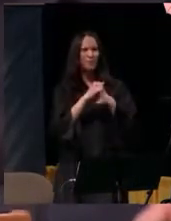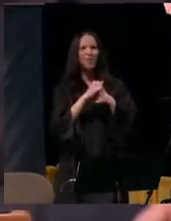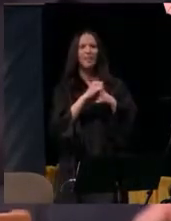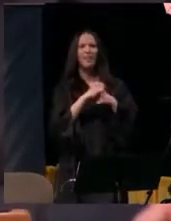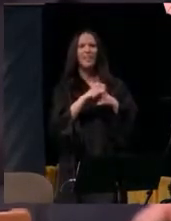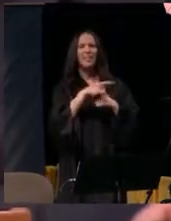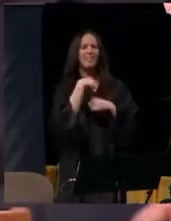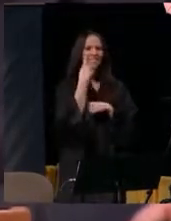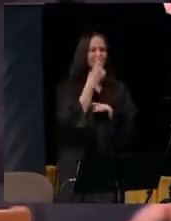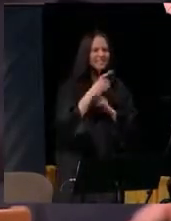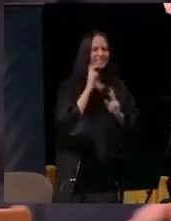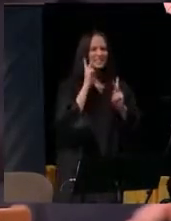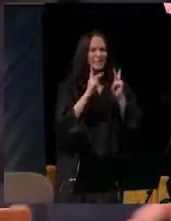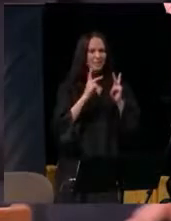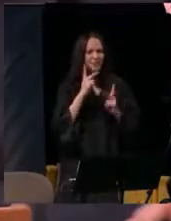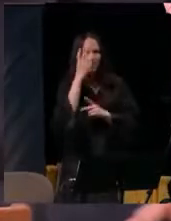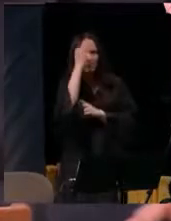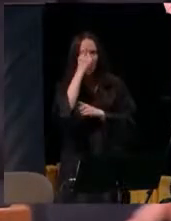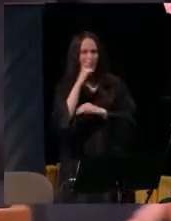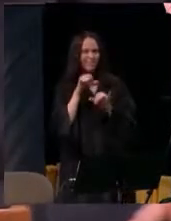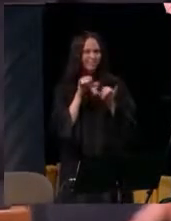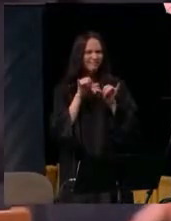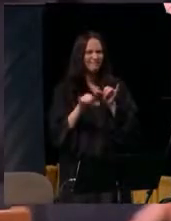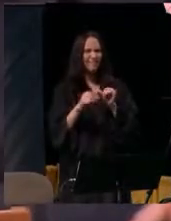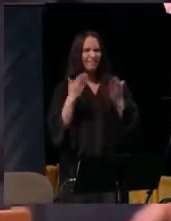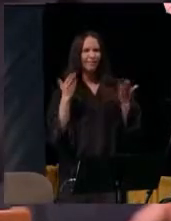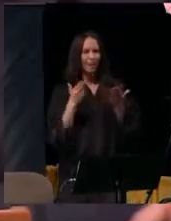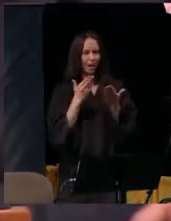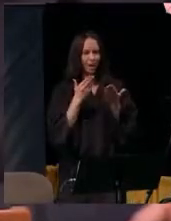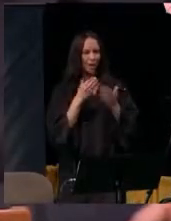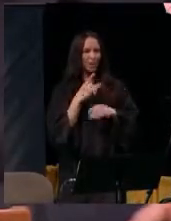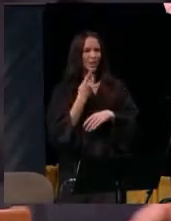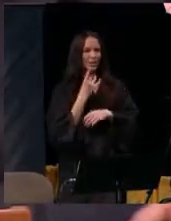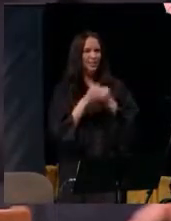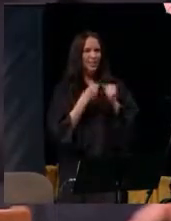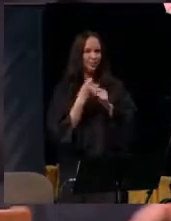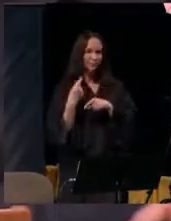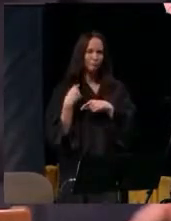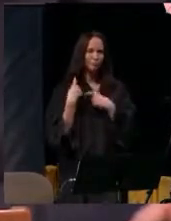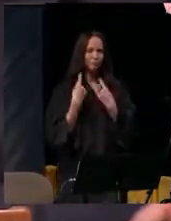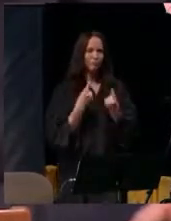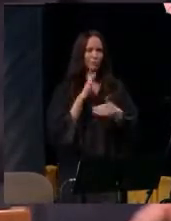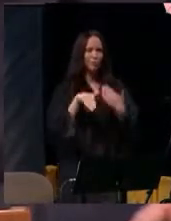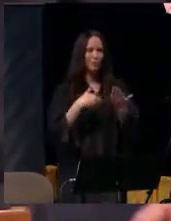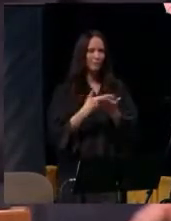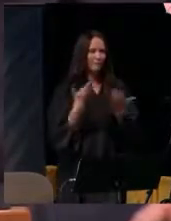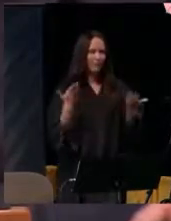Davies. Today is our day to soak up the 18 years it took to get here.